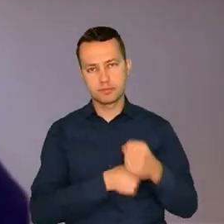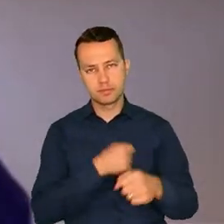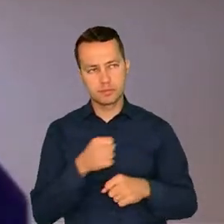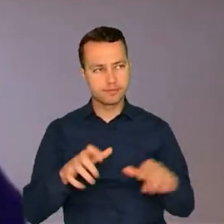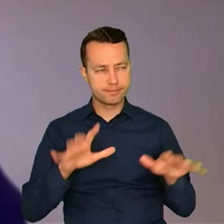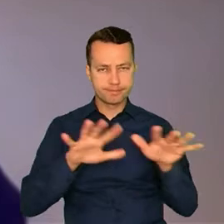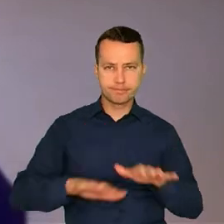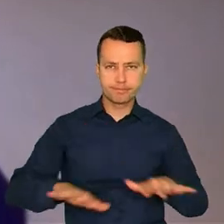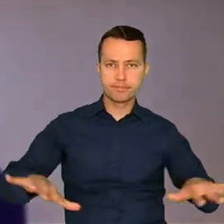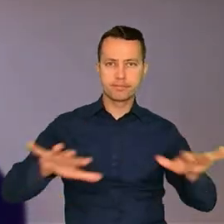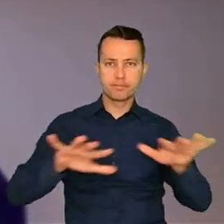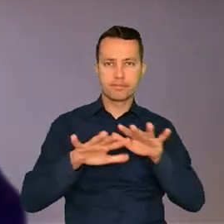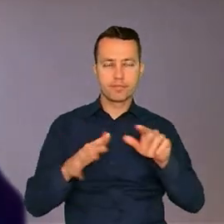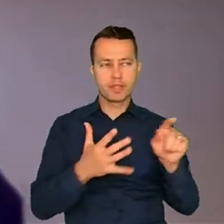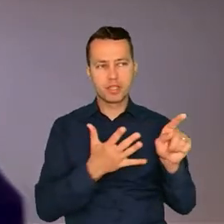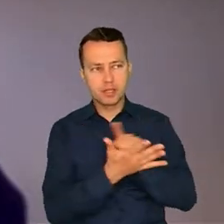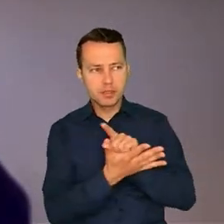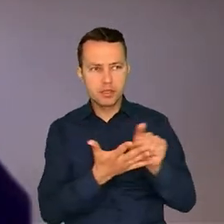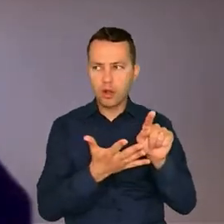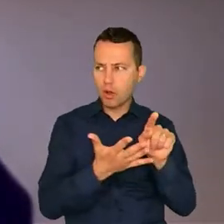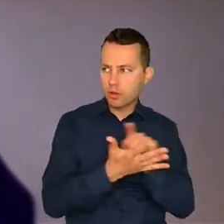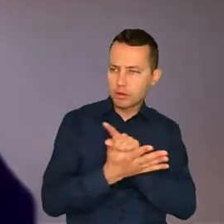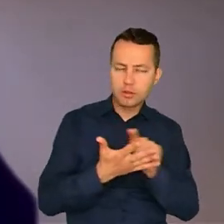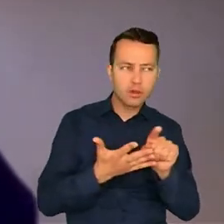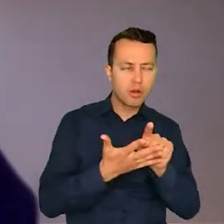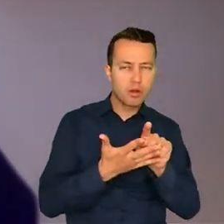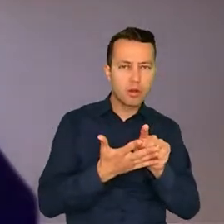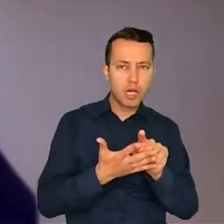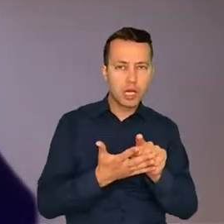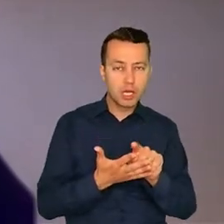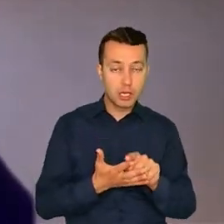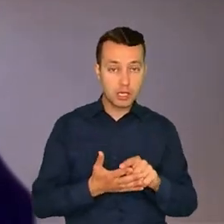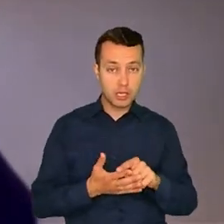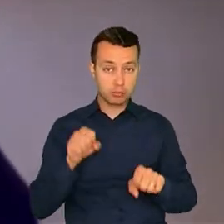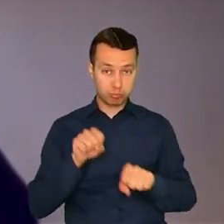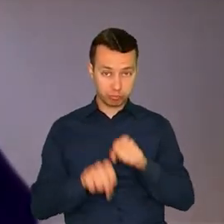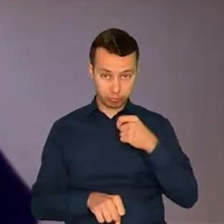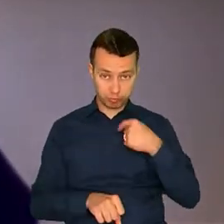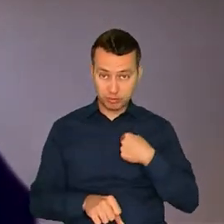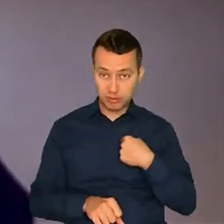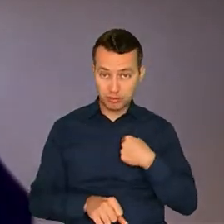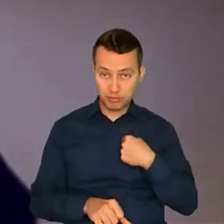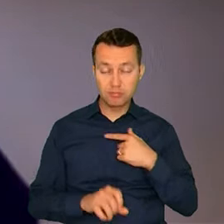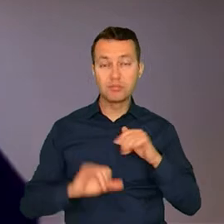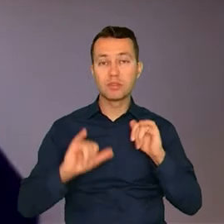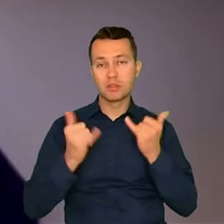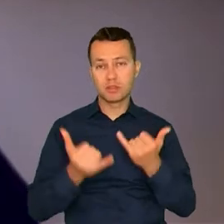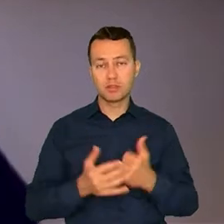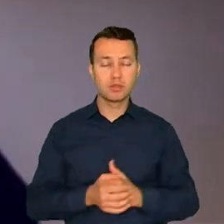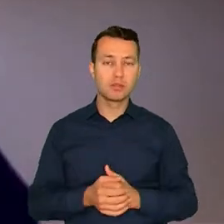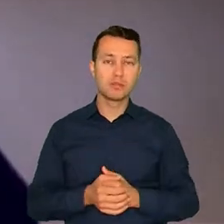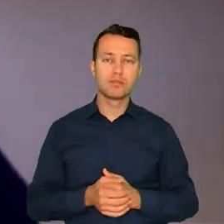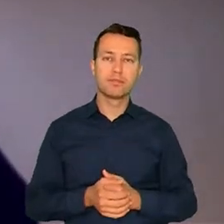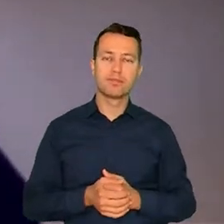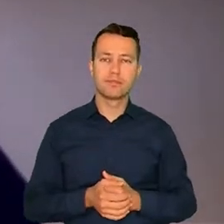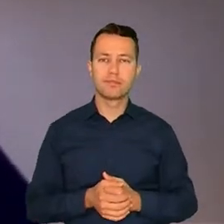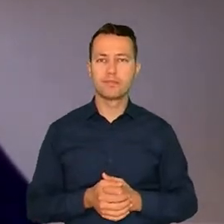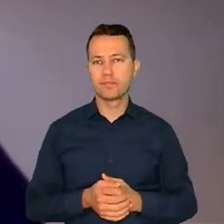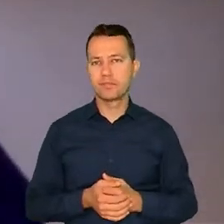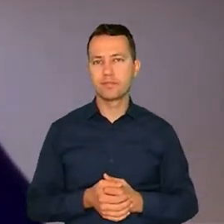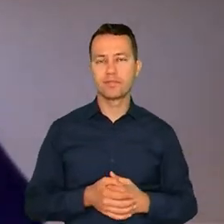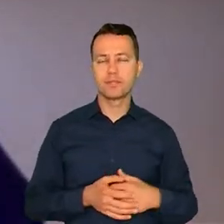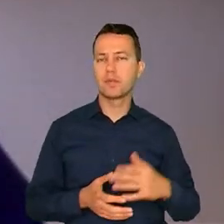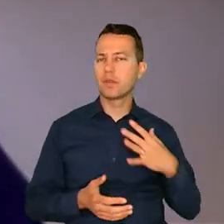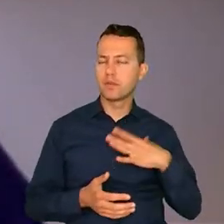what happens around us generates a risk for us. The two are connected, of course, but yes, this is a